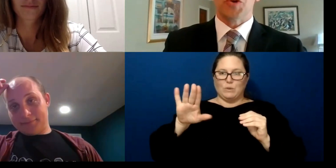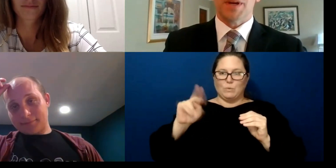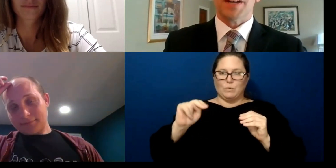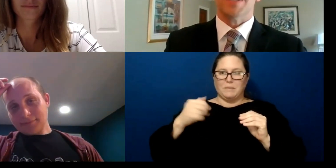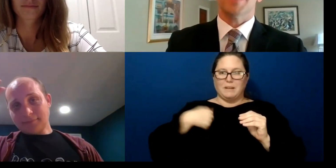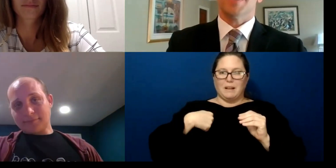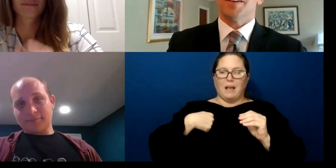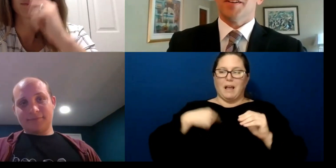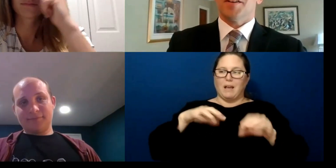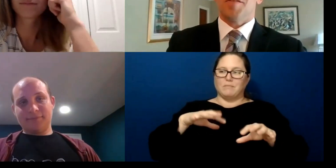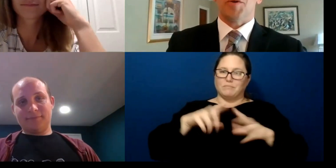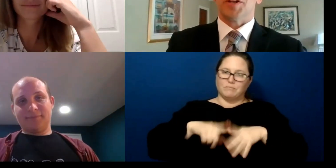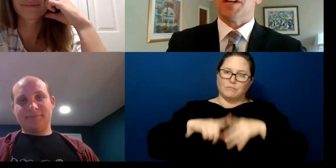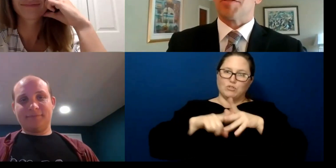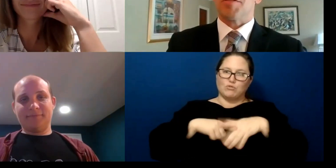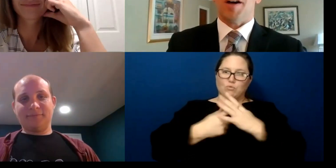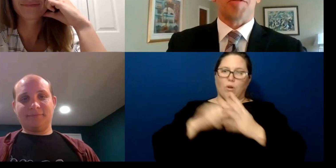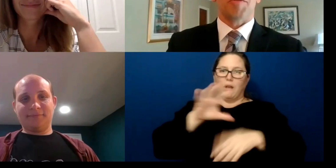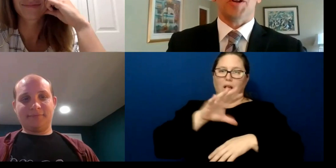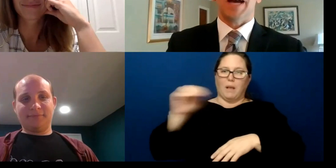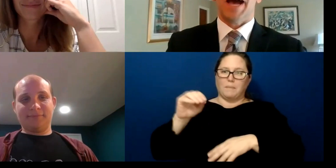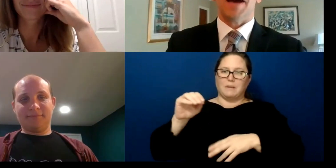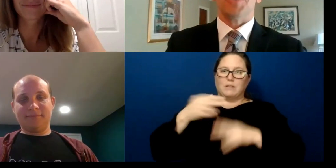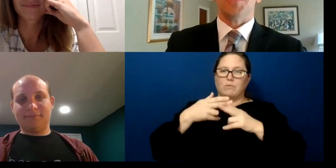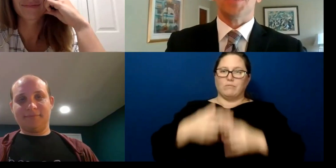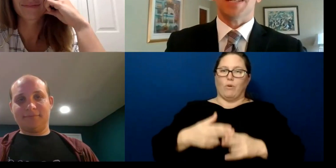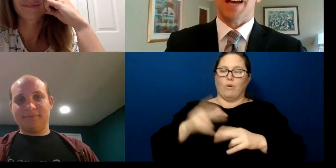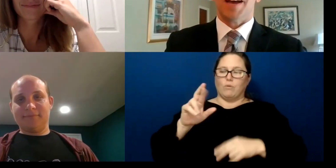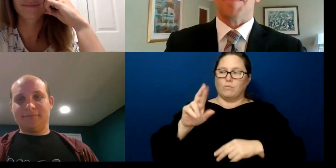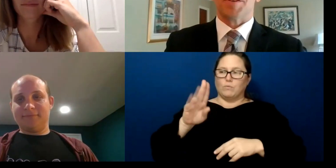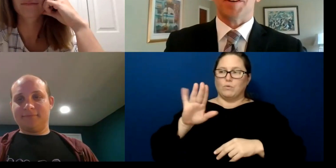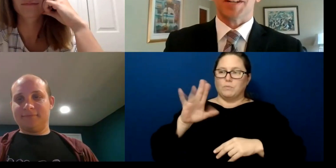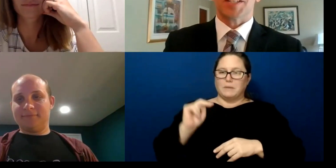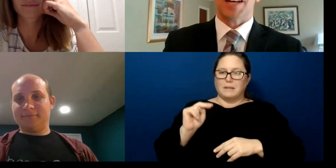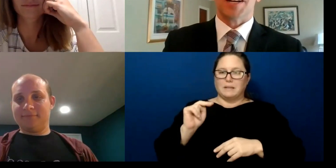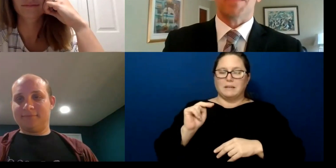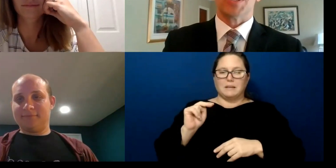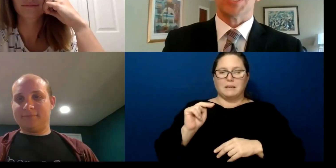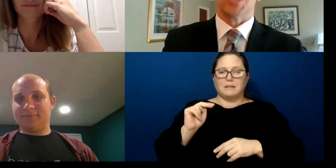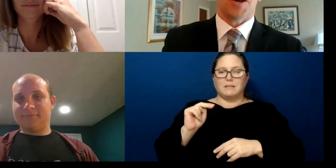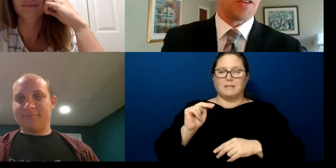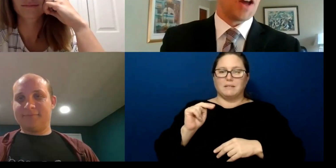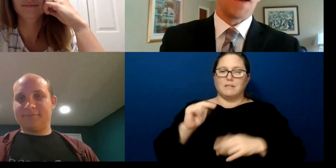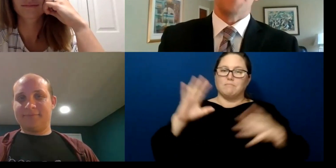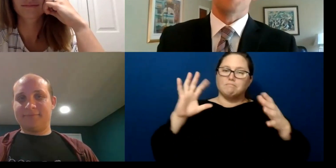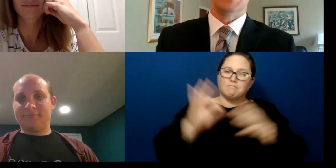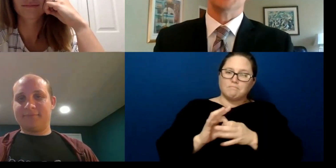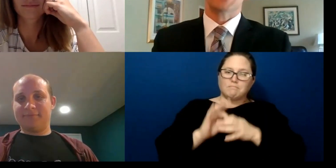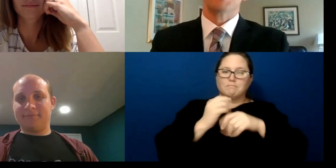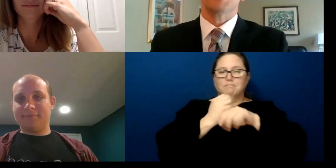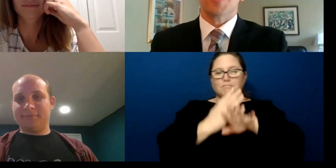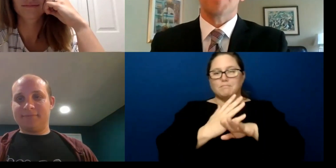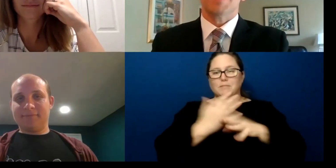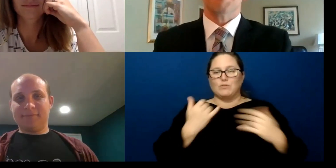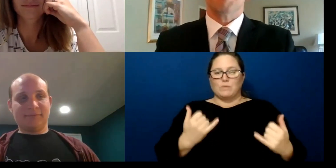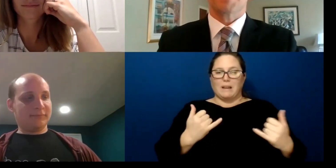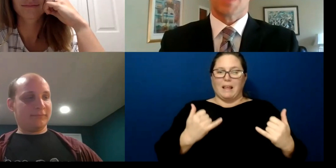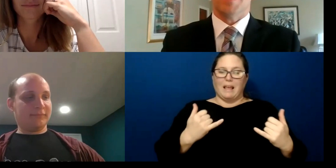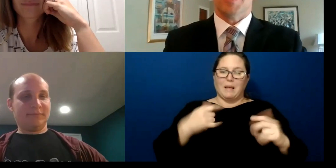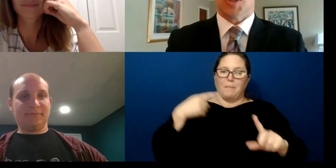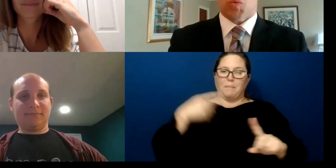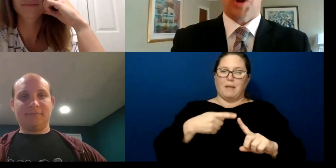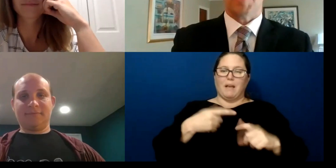called Rubin. Really thrilled to have you today for an exciting conversation on video game